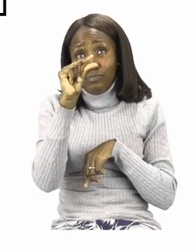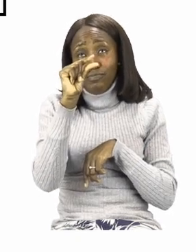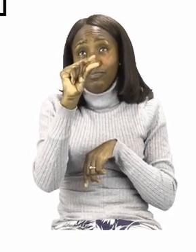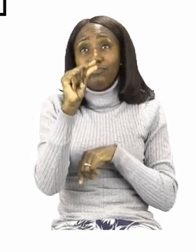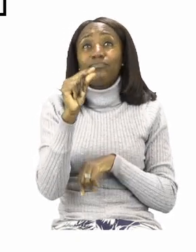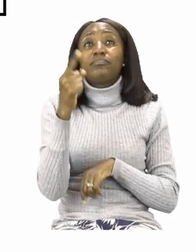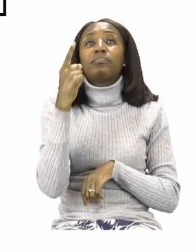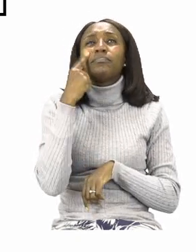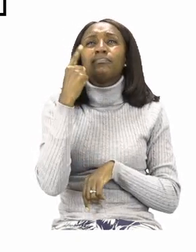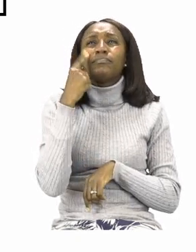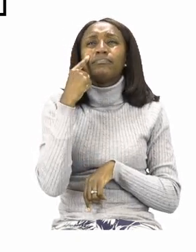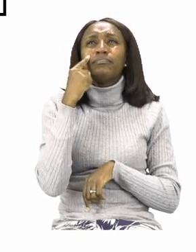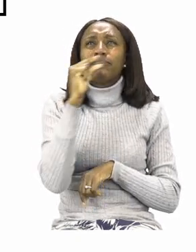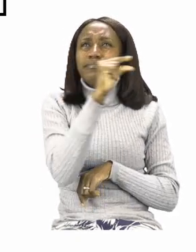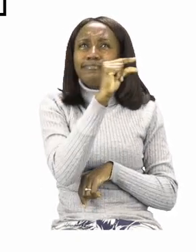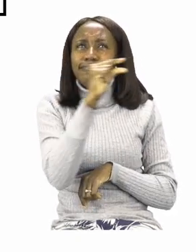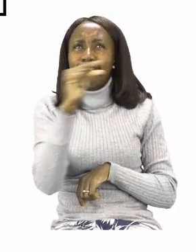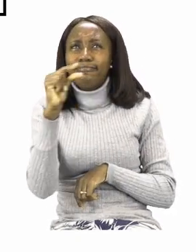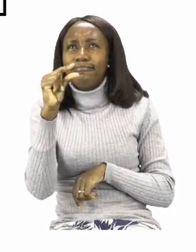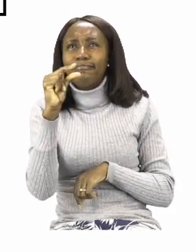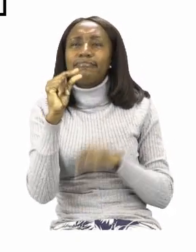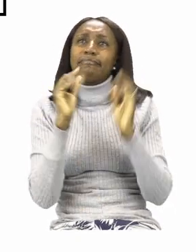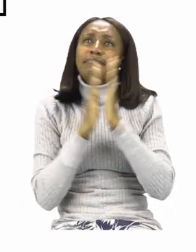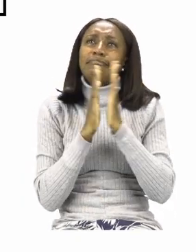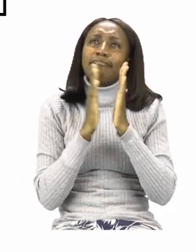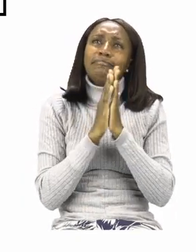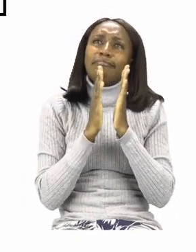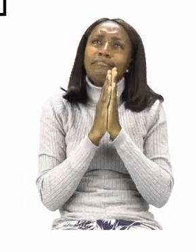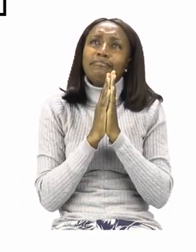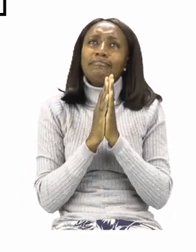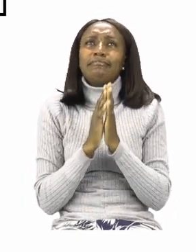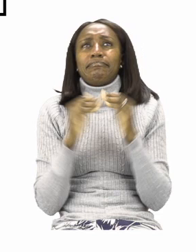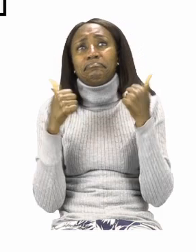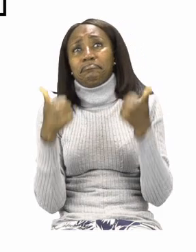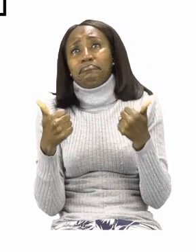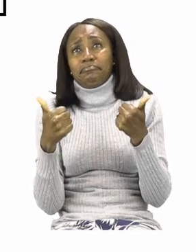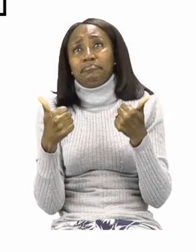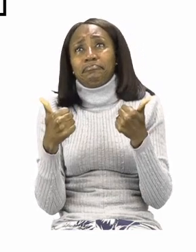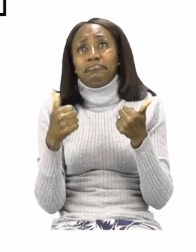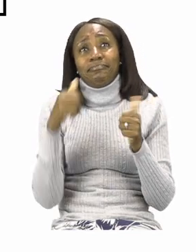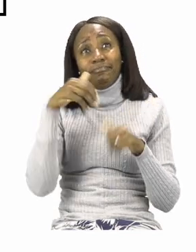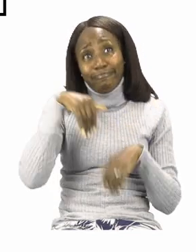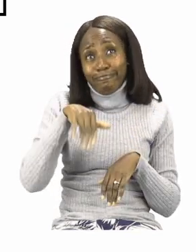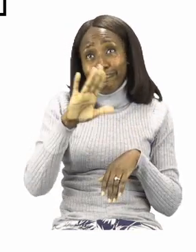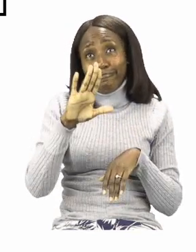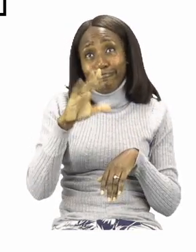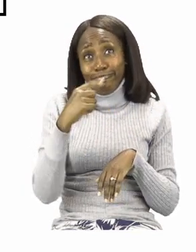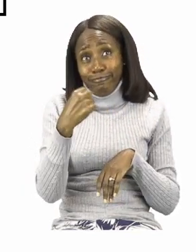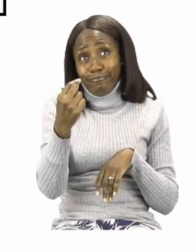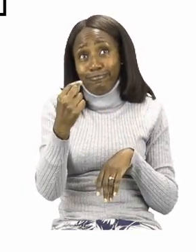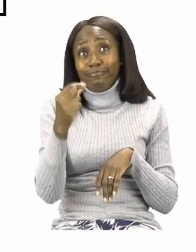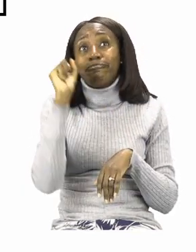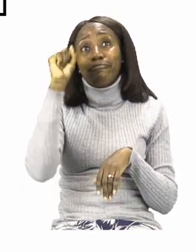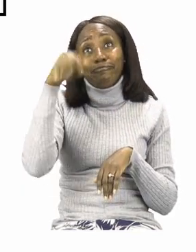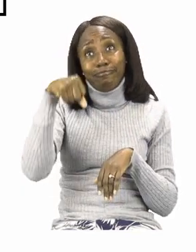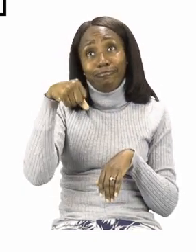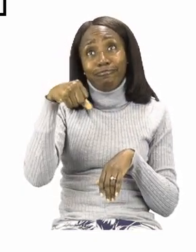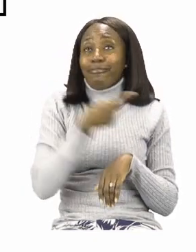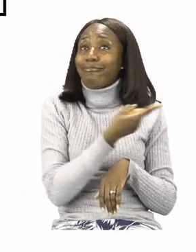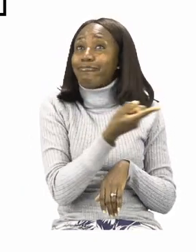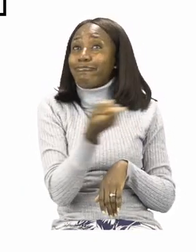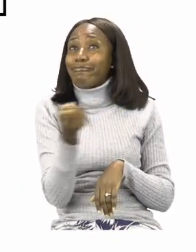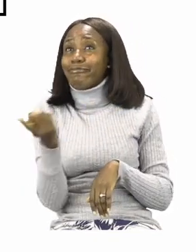the following sight words: please, well, went, yes,